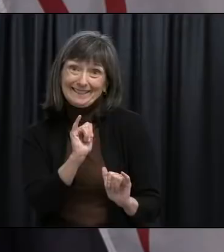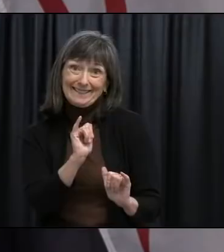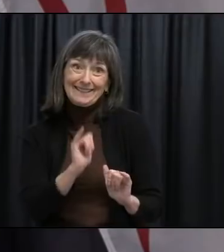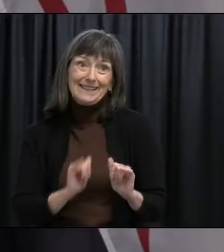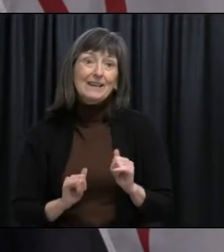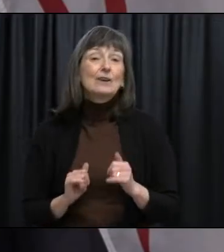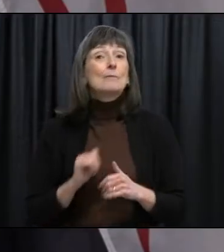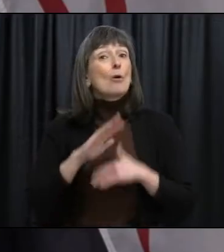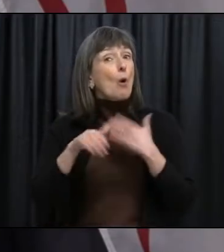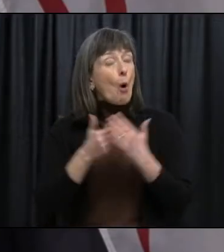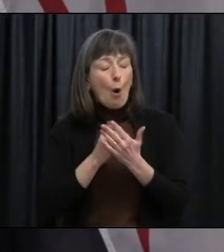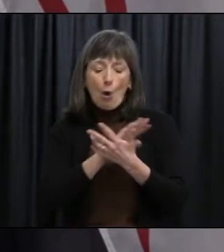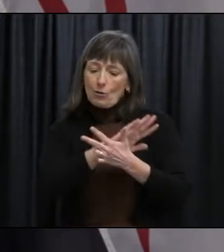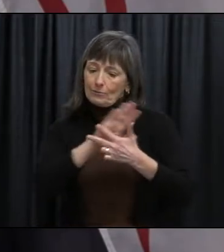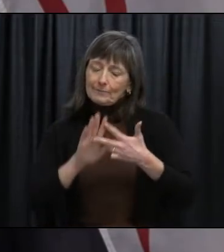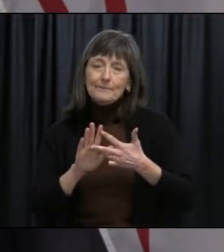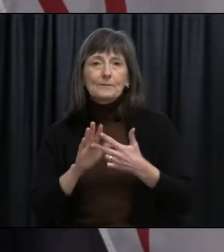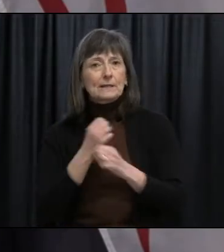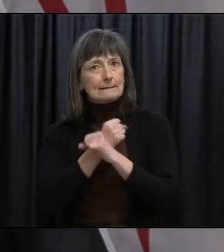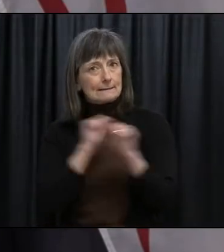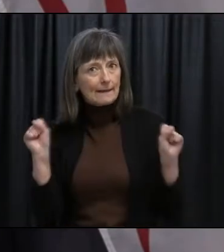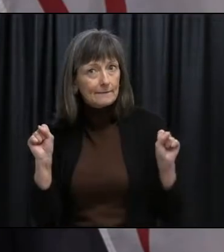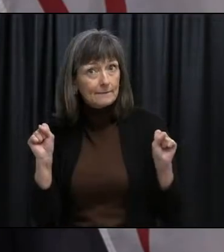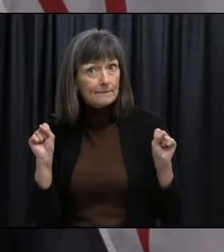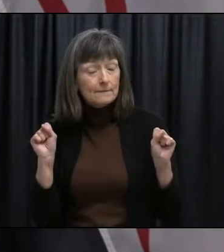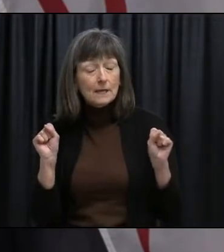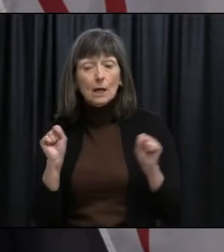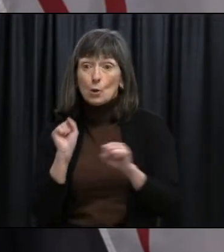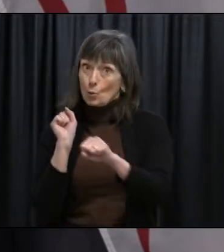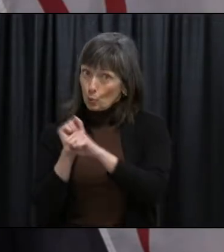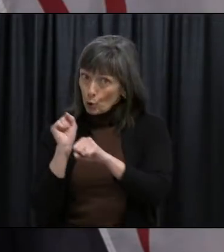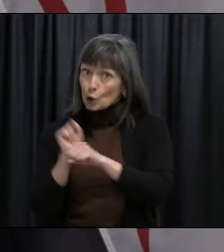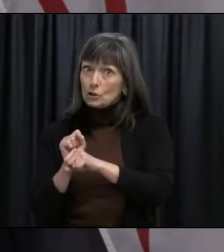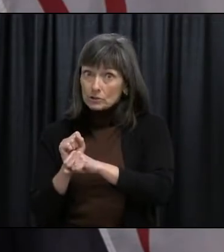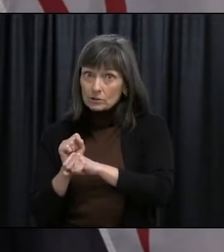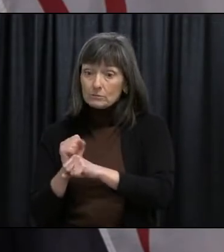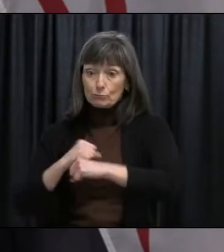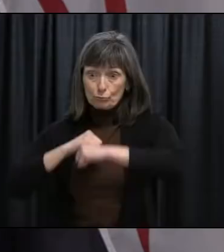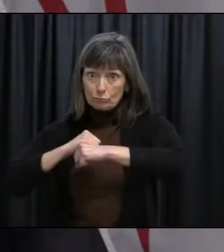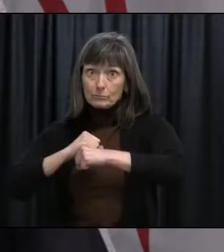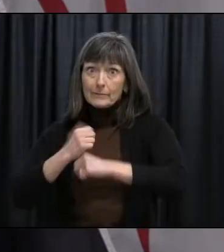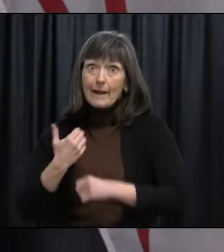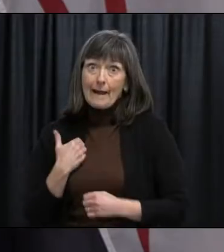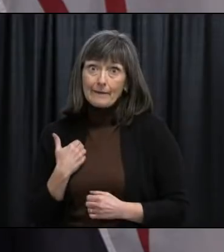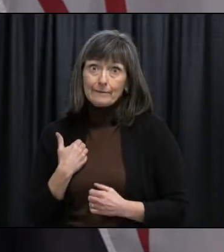vaccine. It is effective. And people need to remember that.